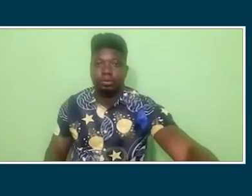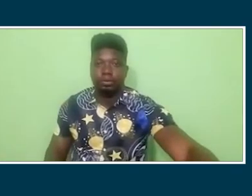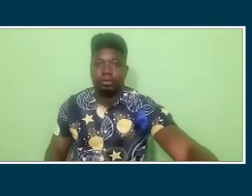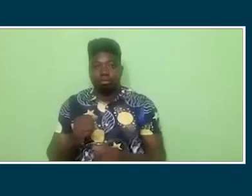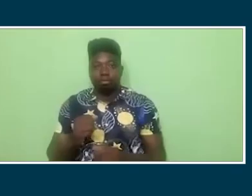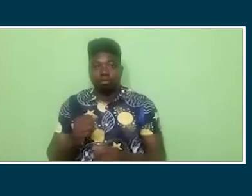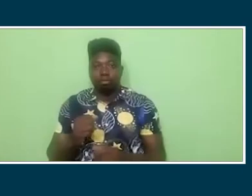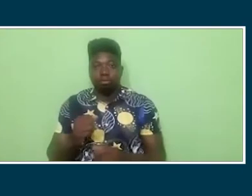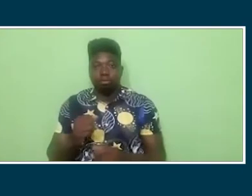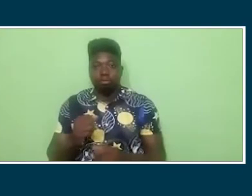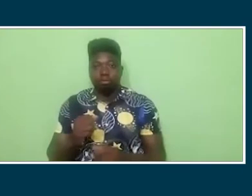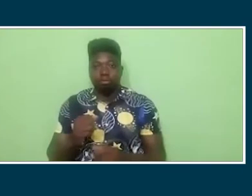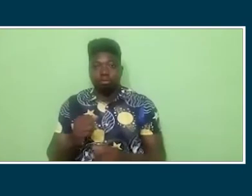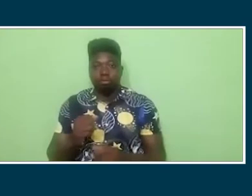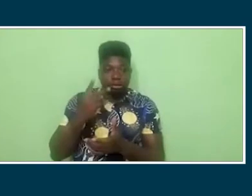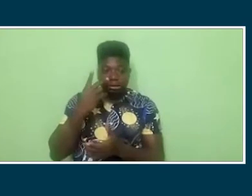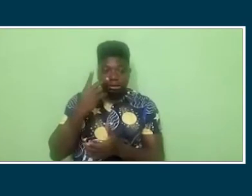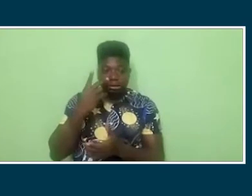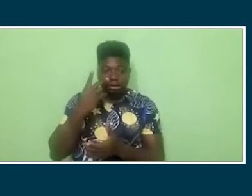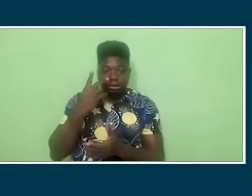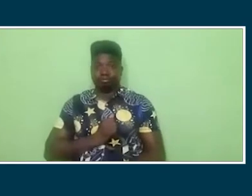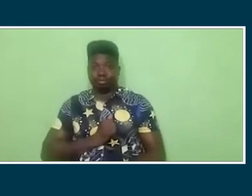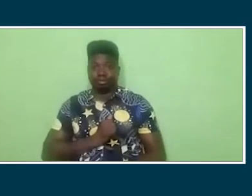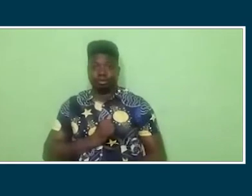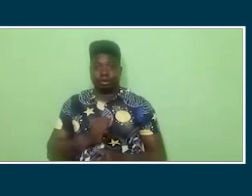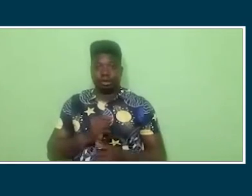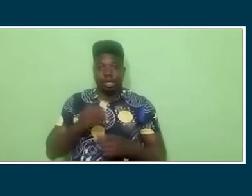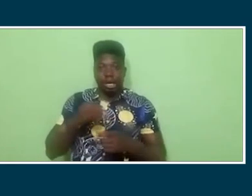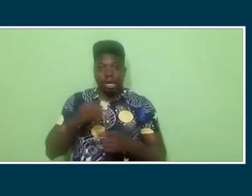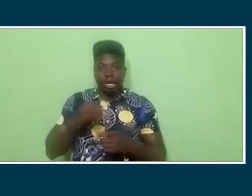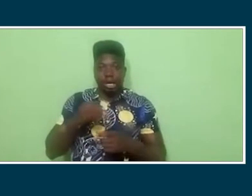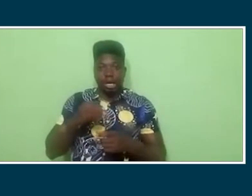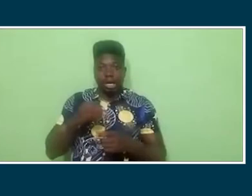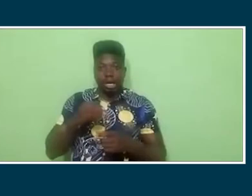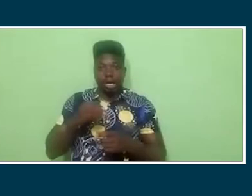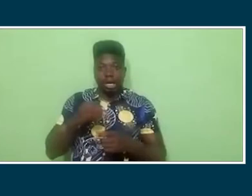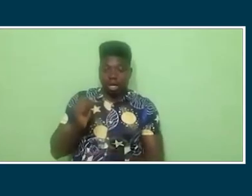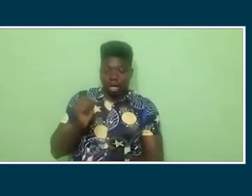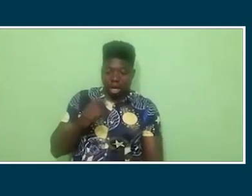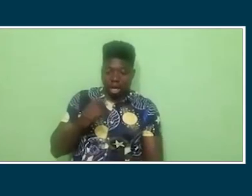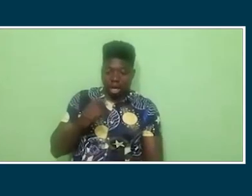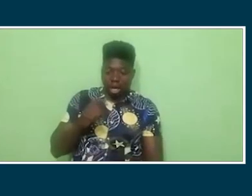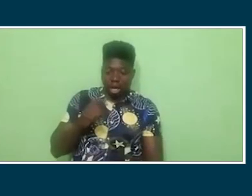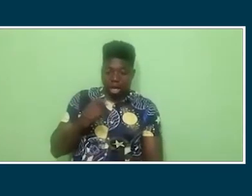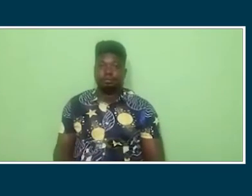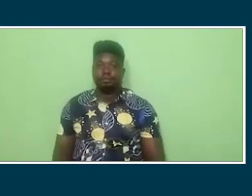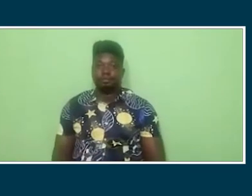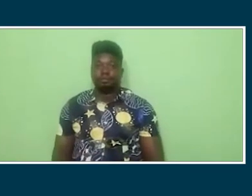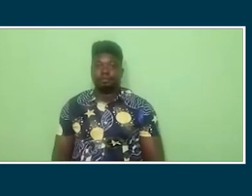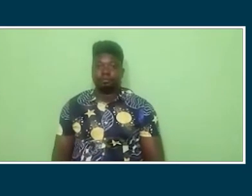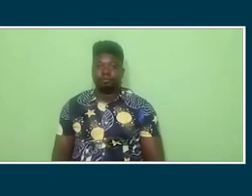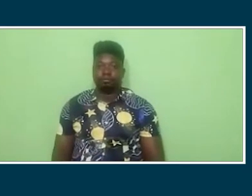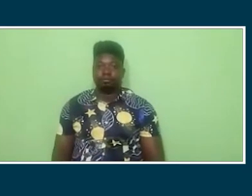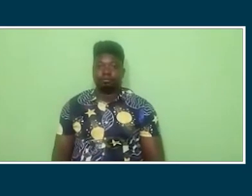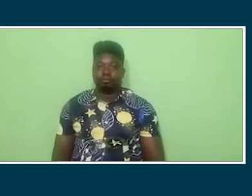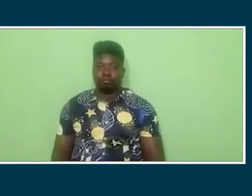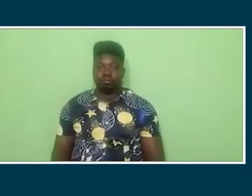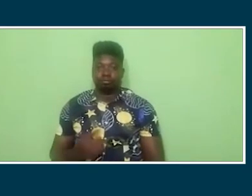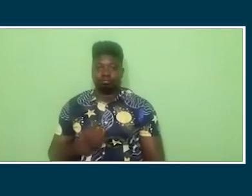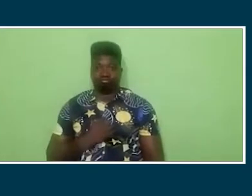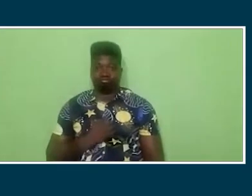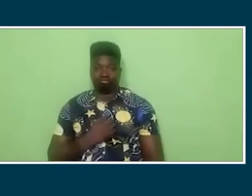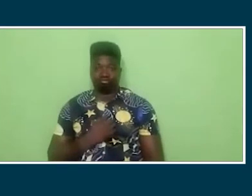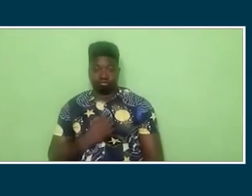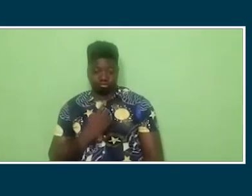say, I see myself in the act, right? I see myself in